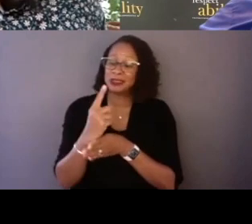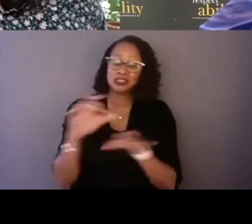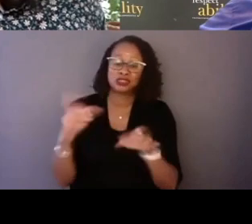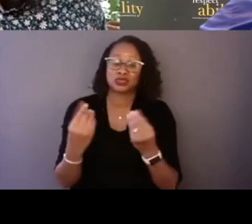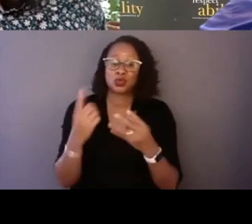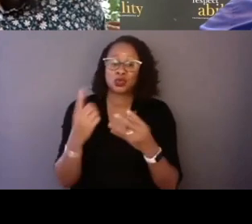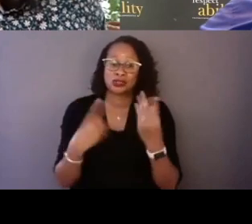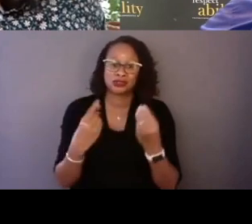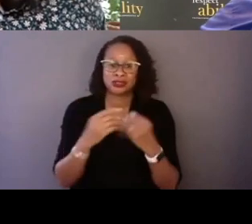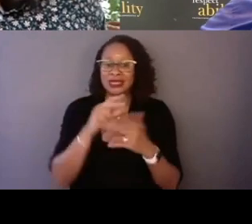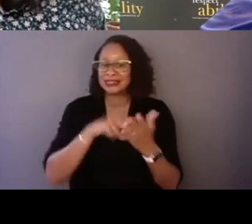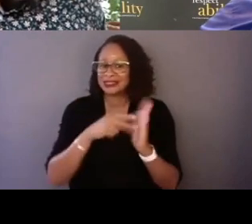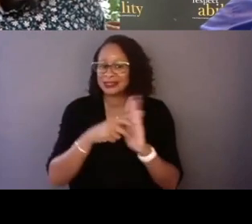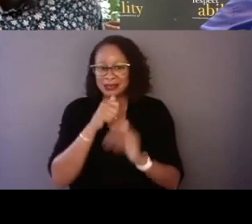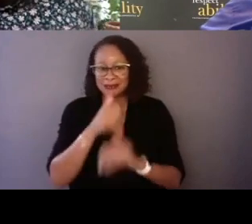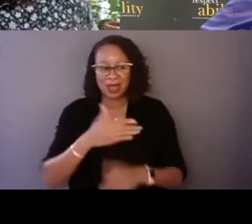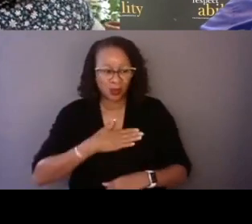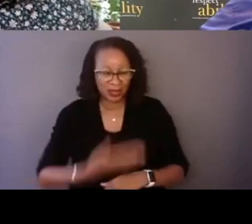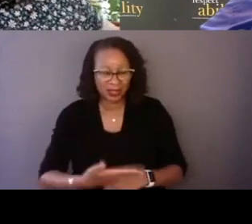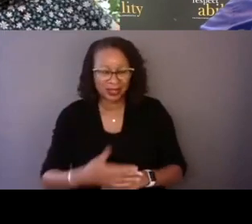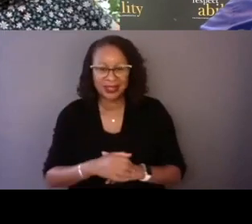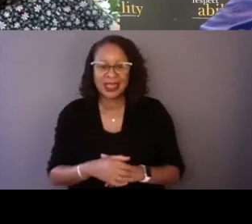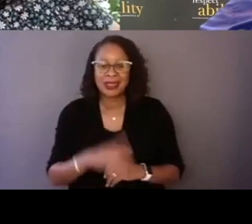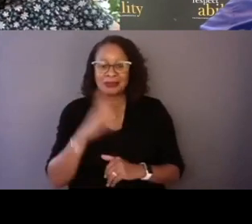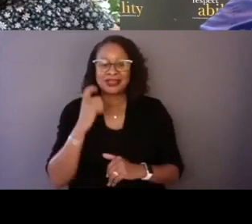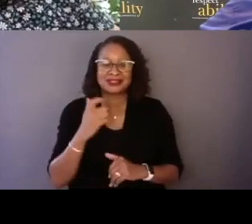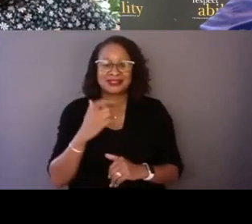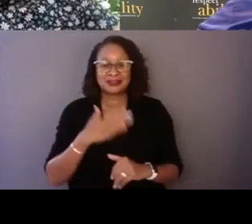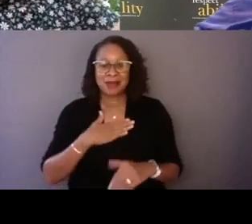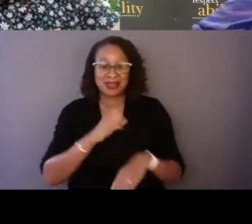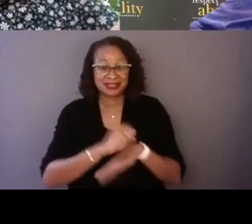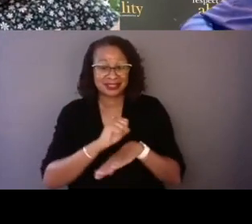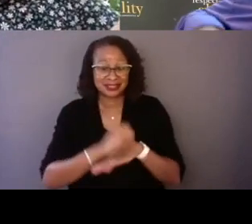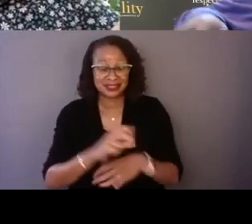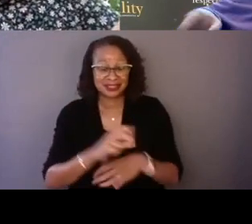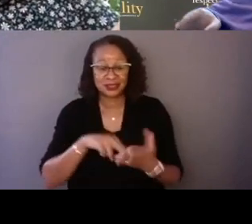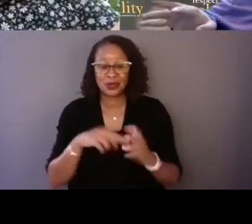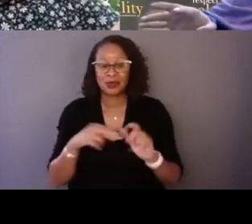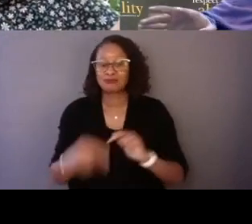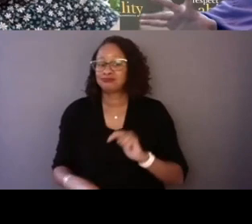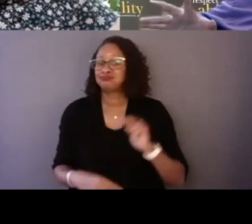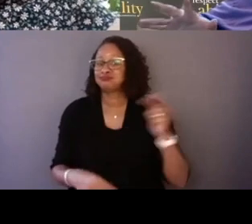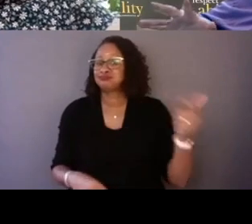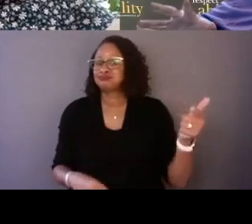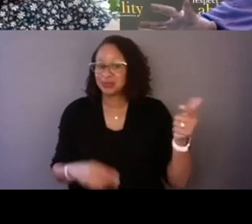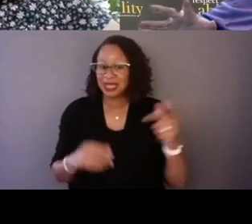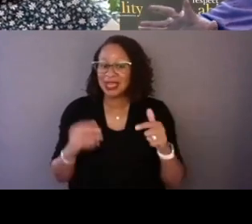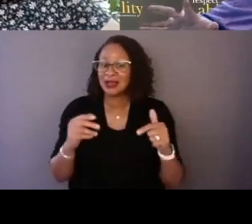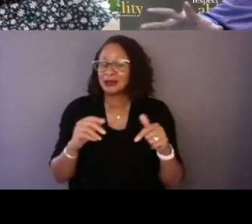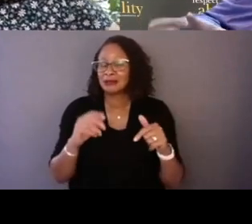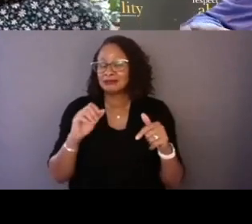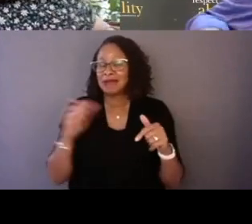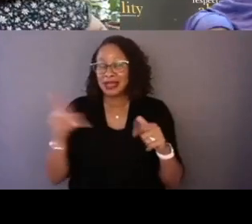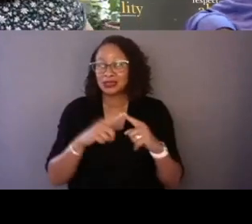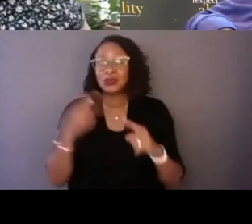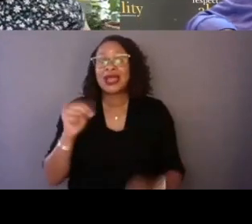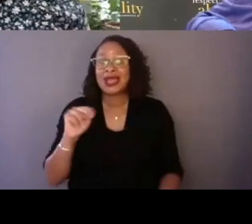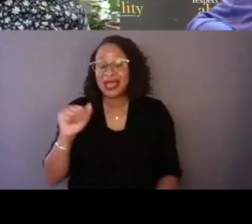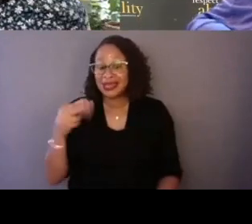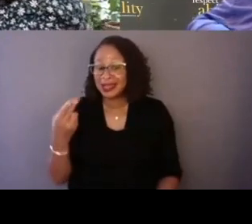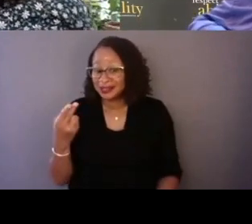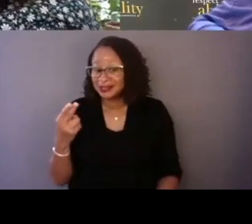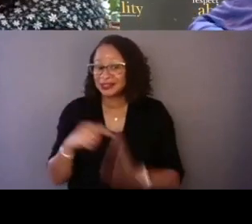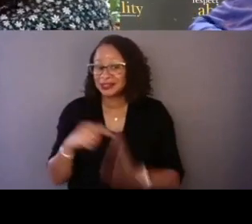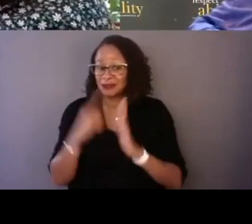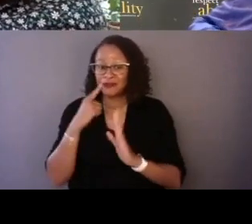not willing to do it just because it's my synagogue. So to turn that back to Hannah's example for a moment, it may be that you really